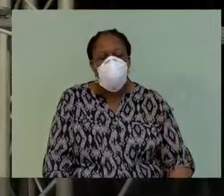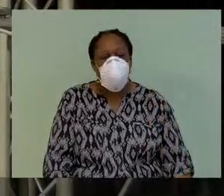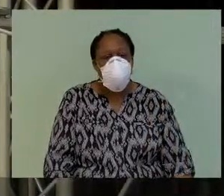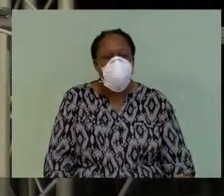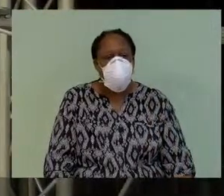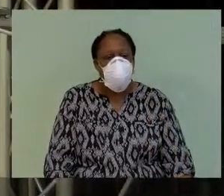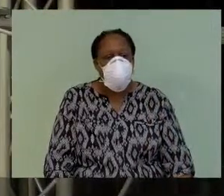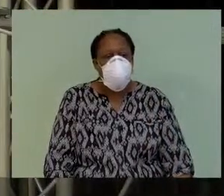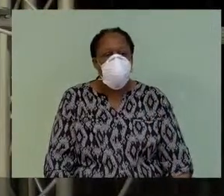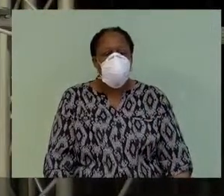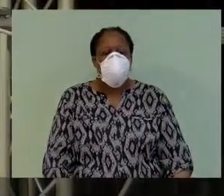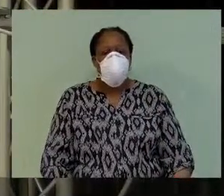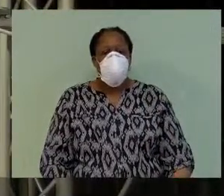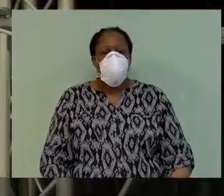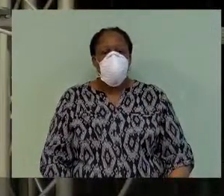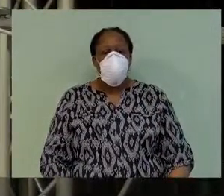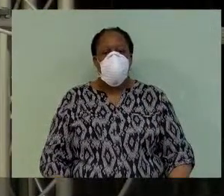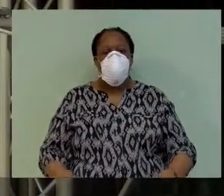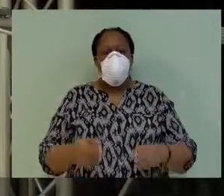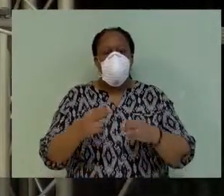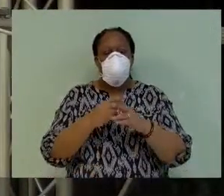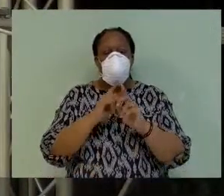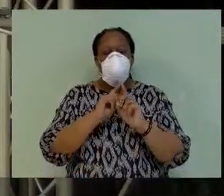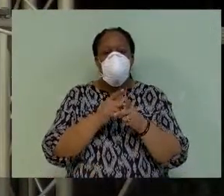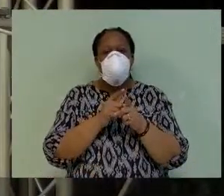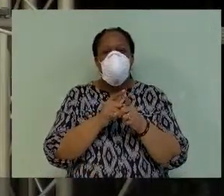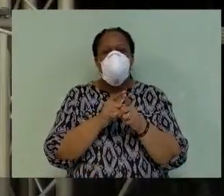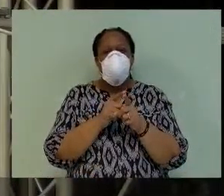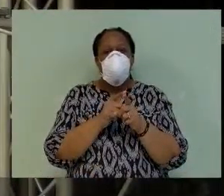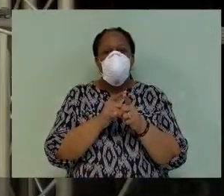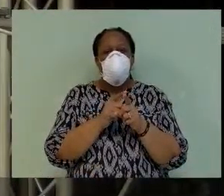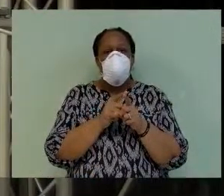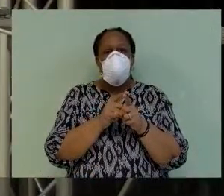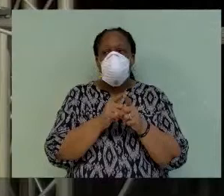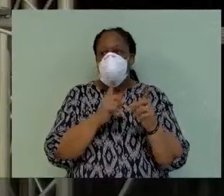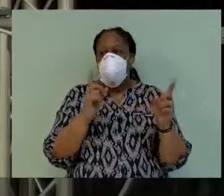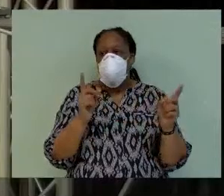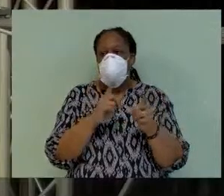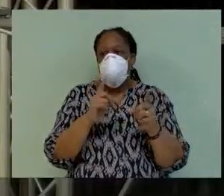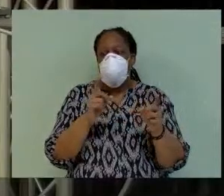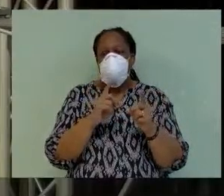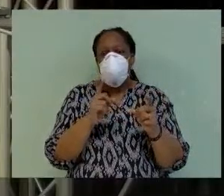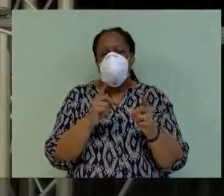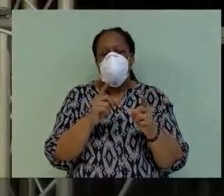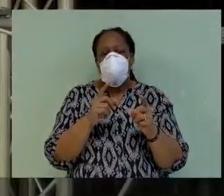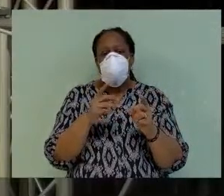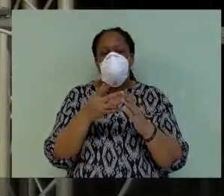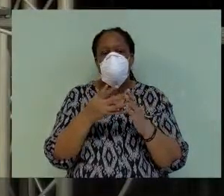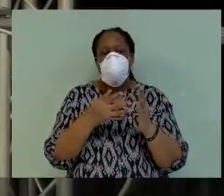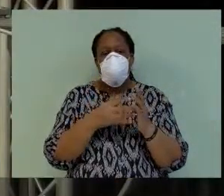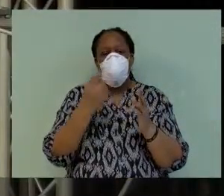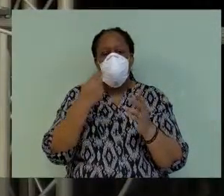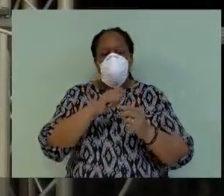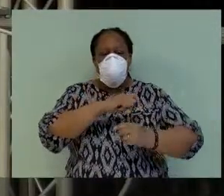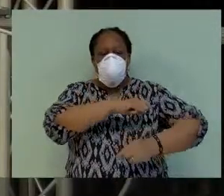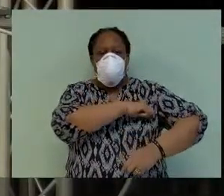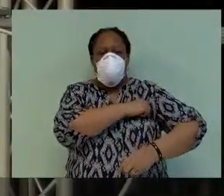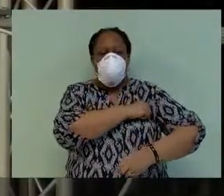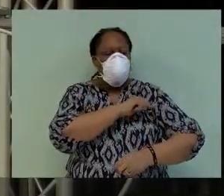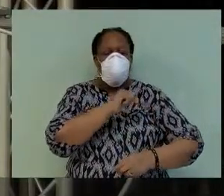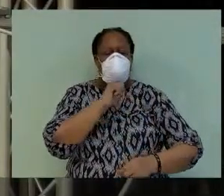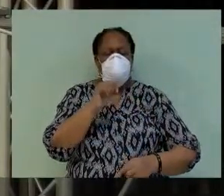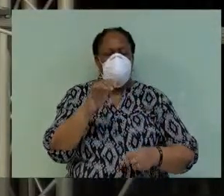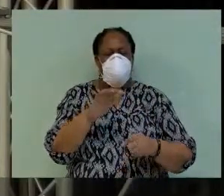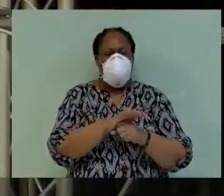The short answer to the question, just doing temperature checks alone is not sufficient to control the